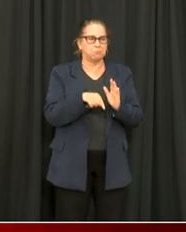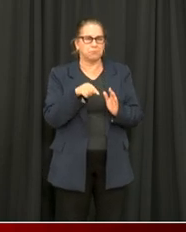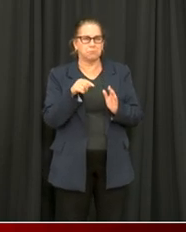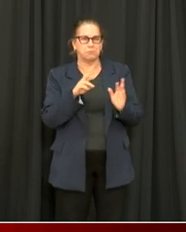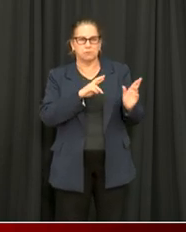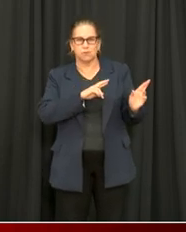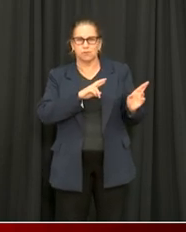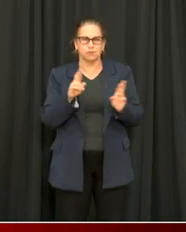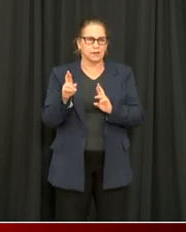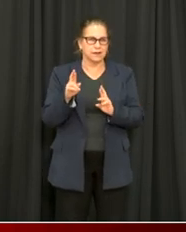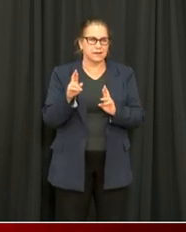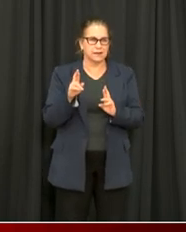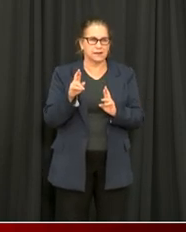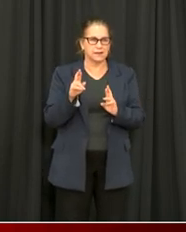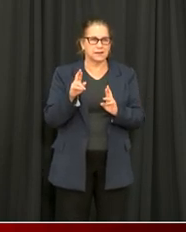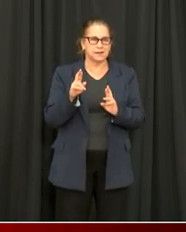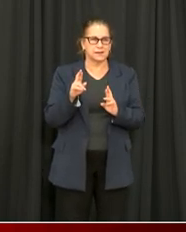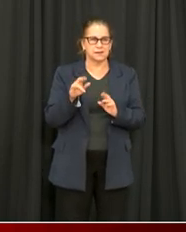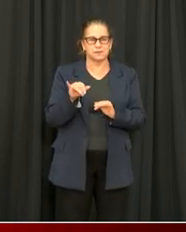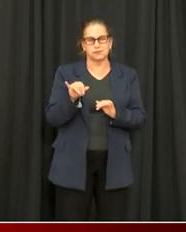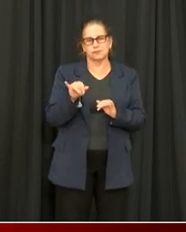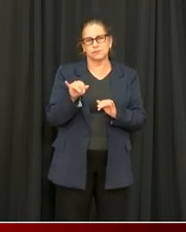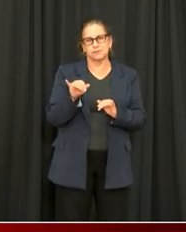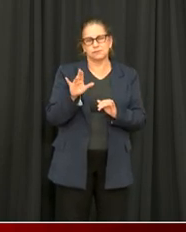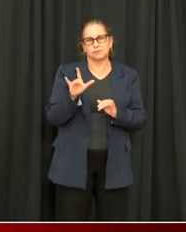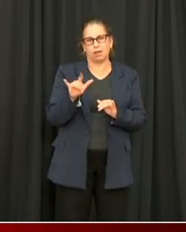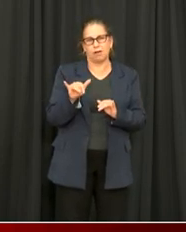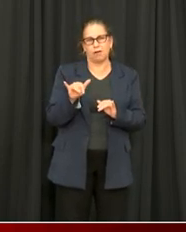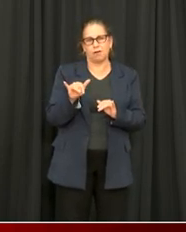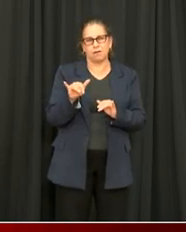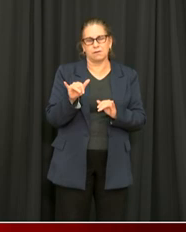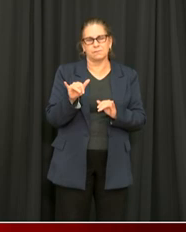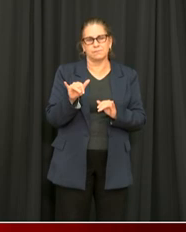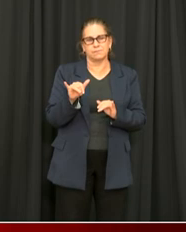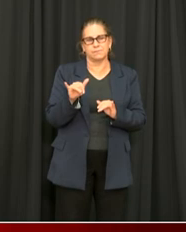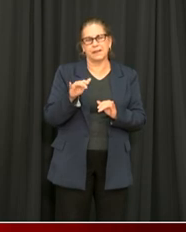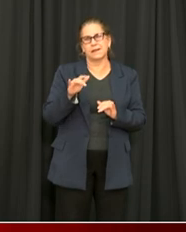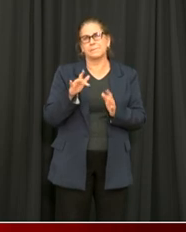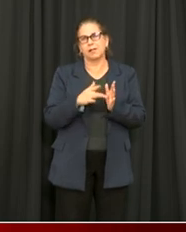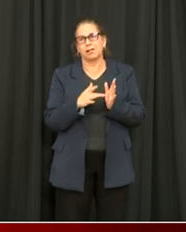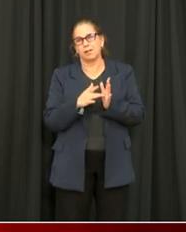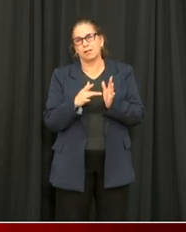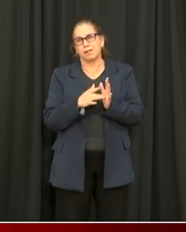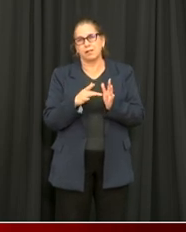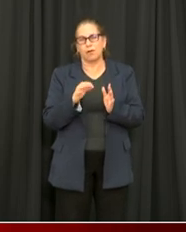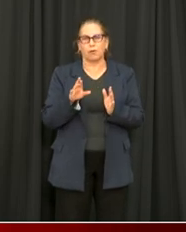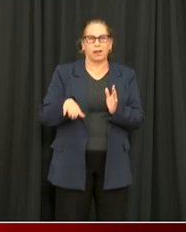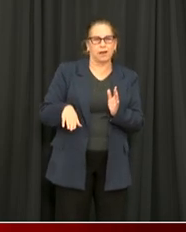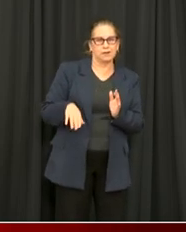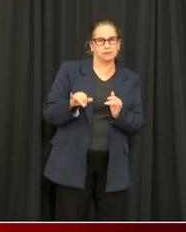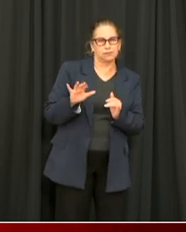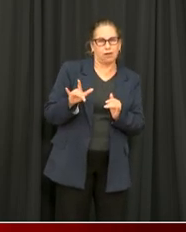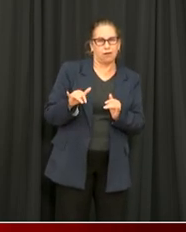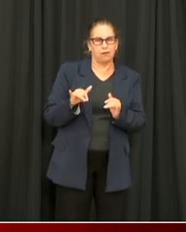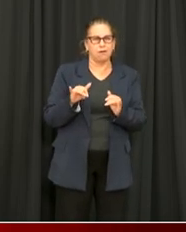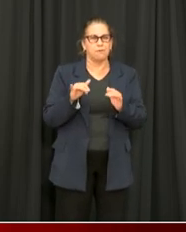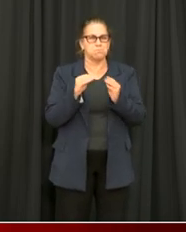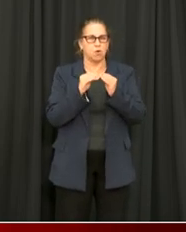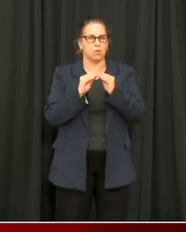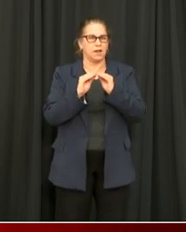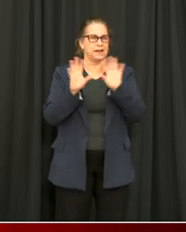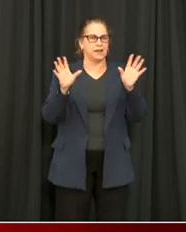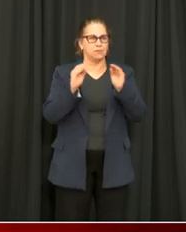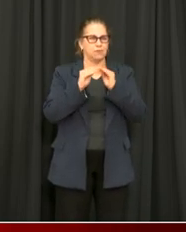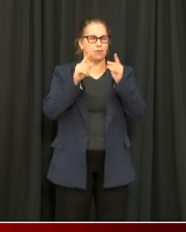July. Playgrounds, courts, and fields will be open for casual play on the